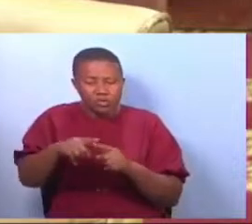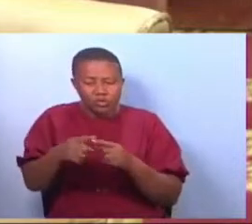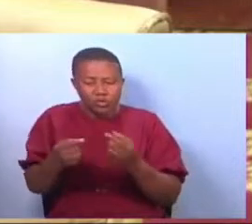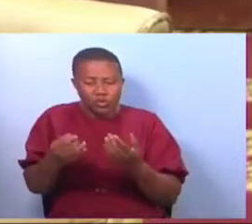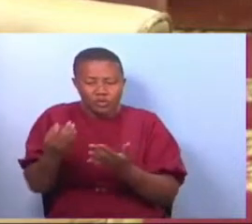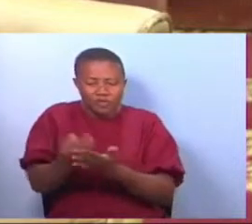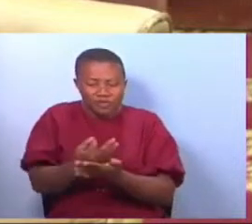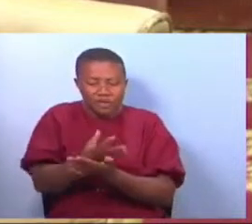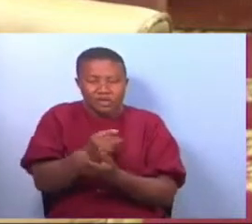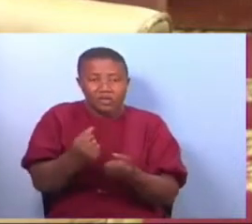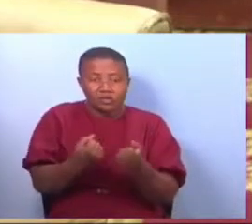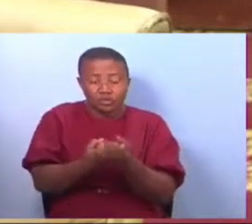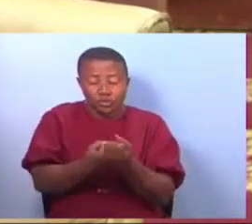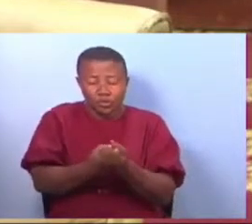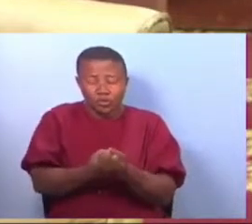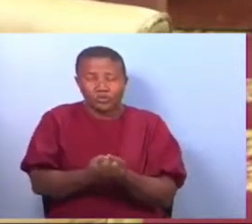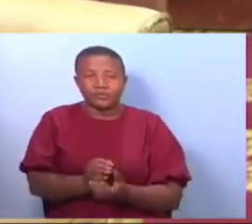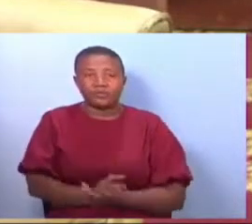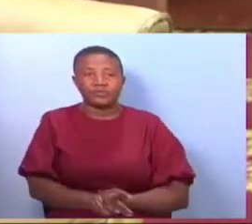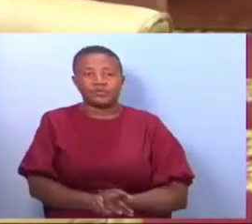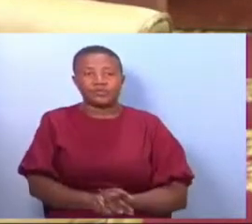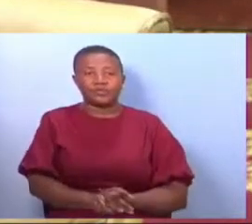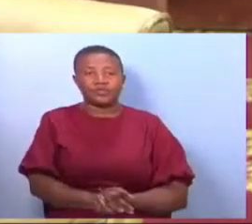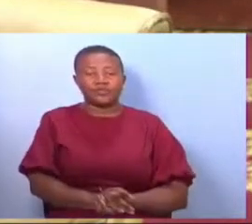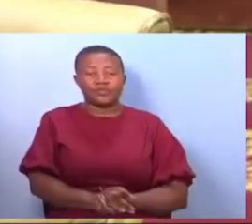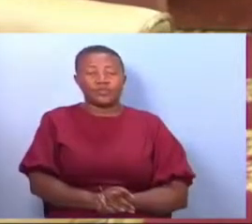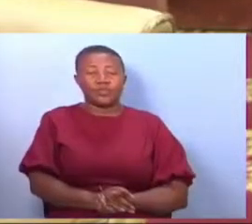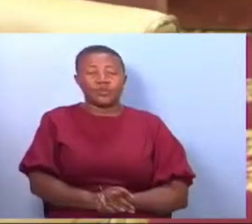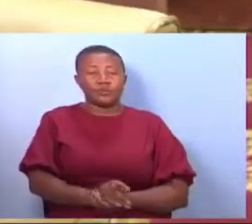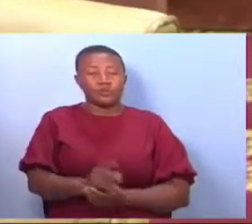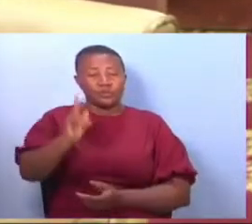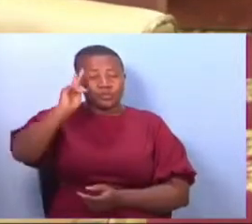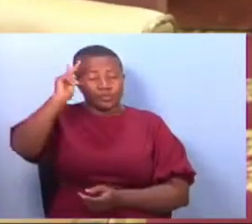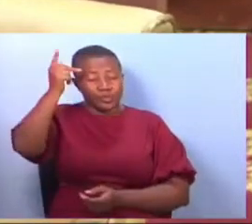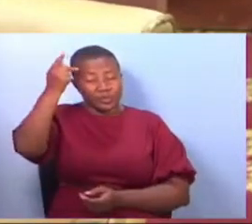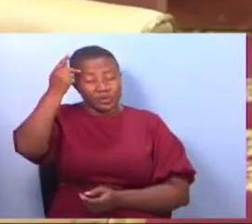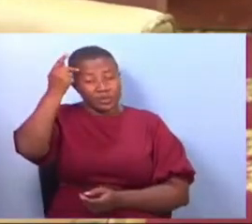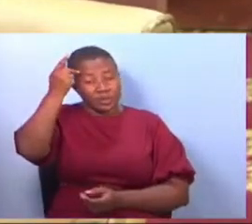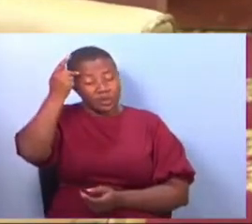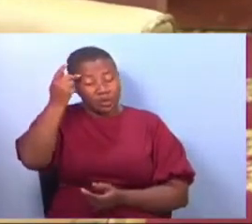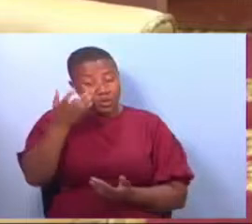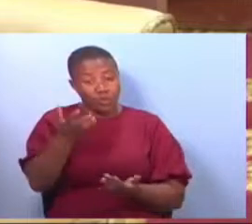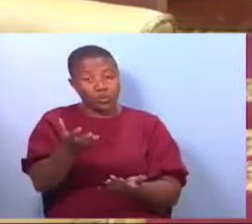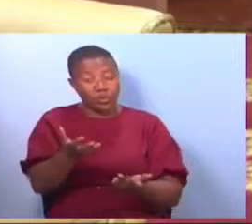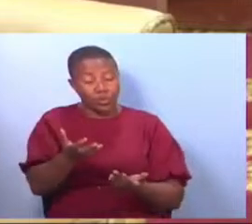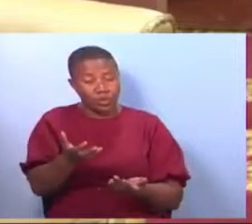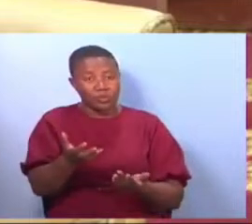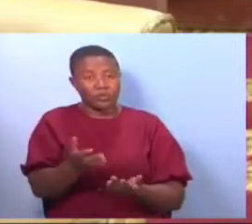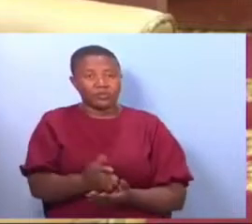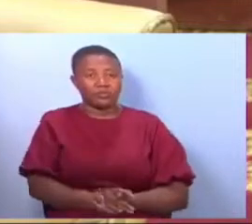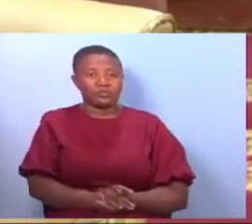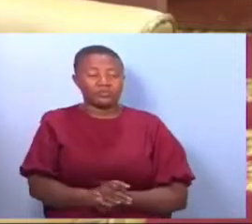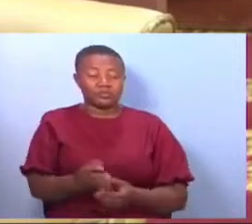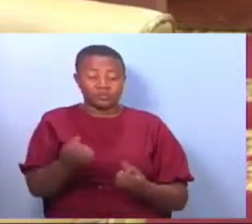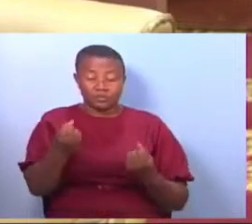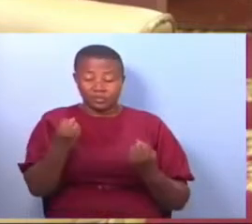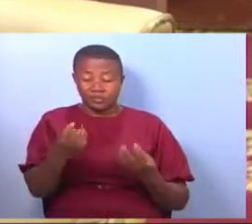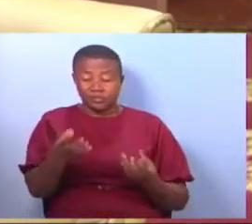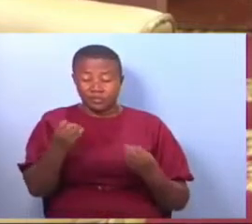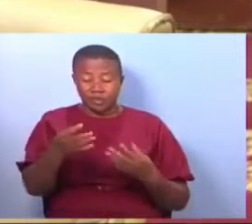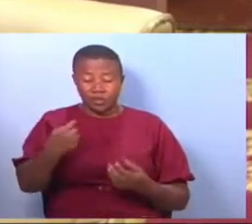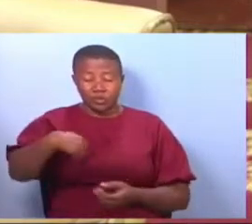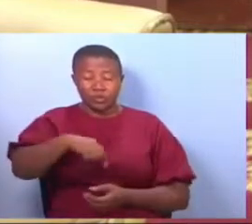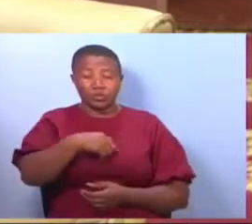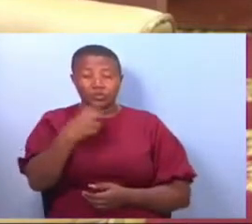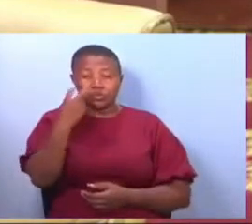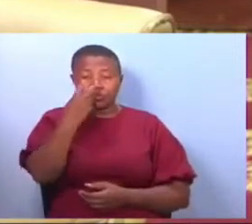next issue should be the political will. The Speaker, as many as we spoke, had to